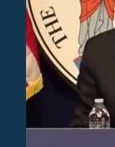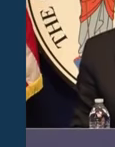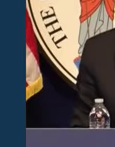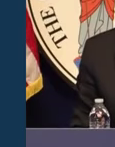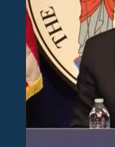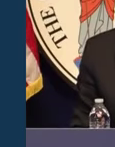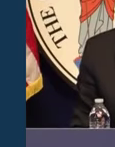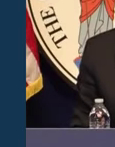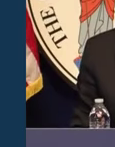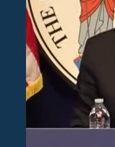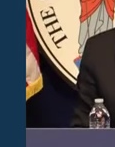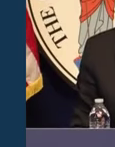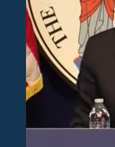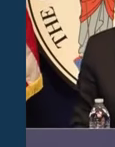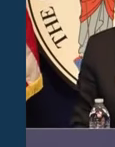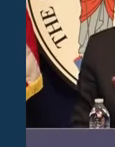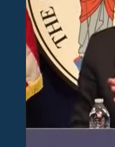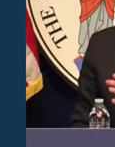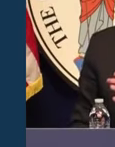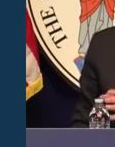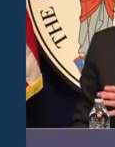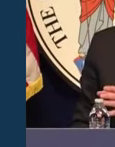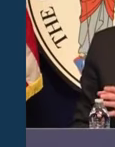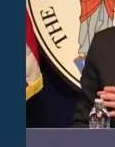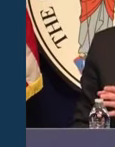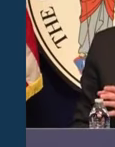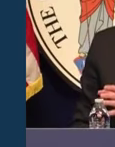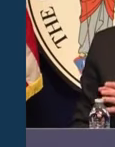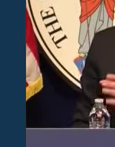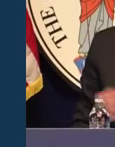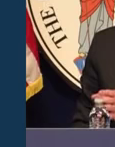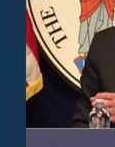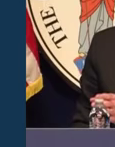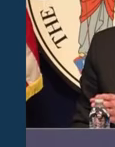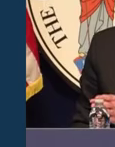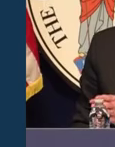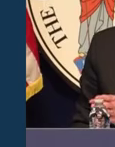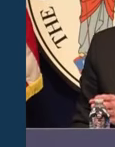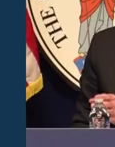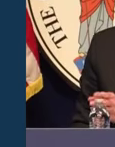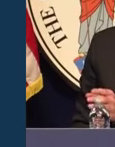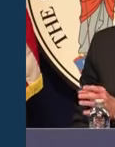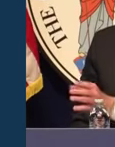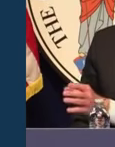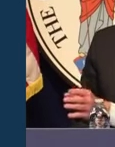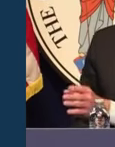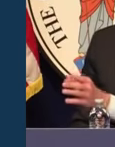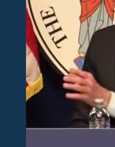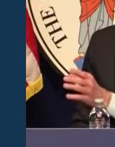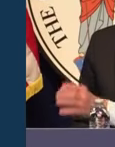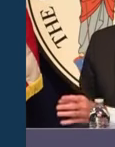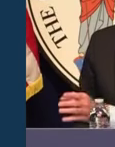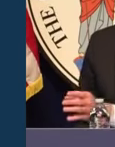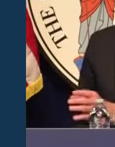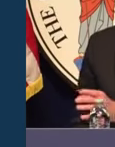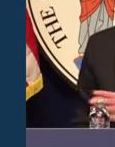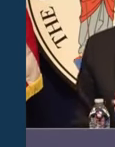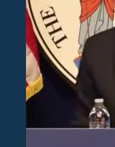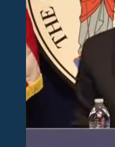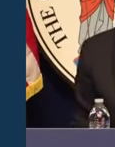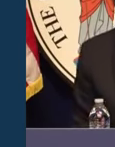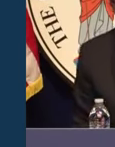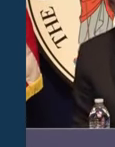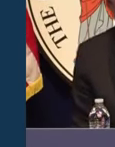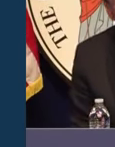lower amount of hospitalizations, lower amount of folks who are in critical care situations, lower amounts who need ventilators.